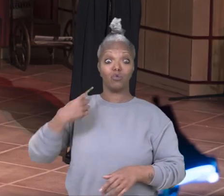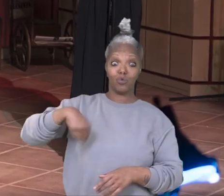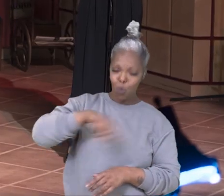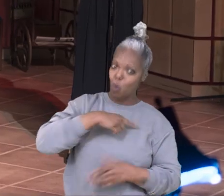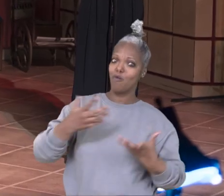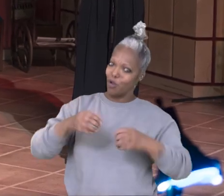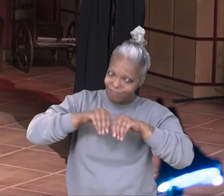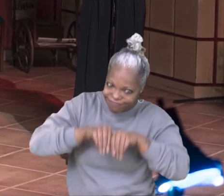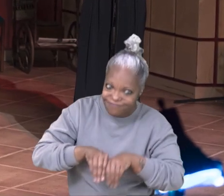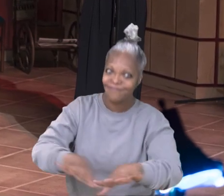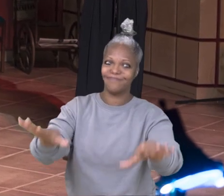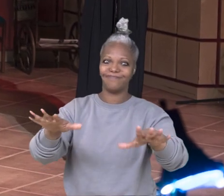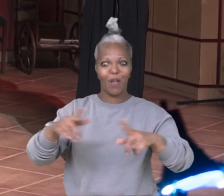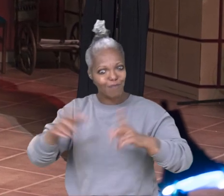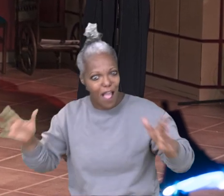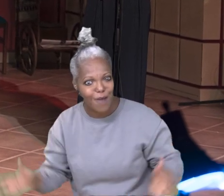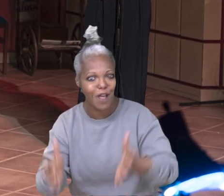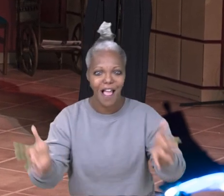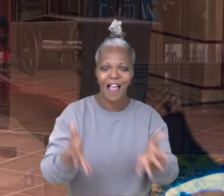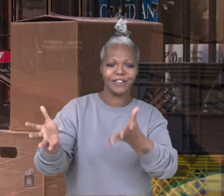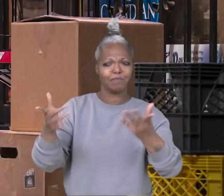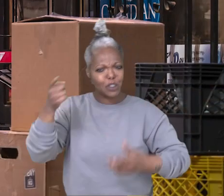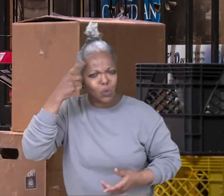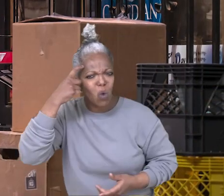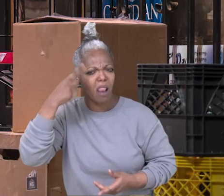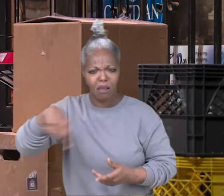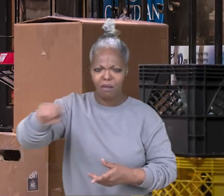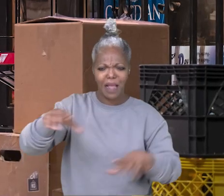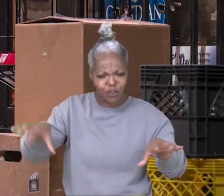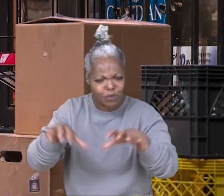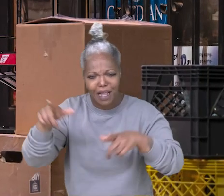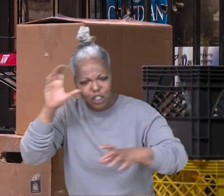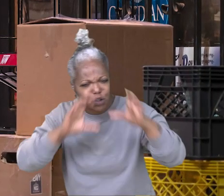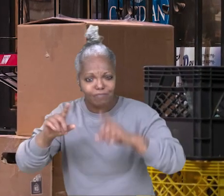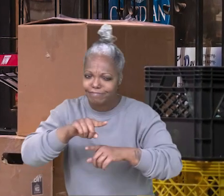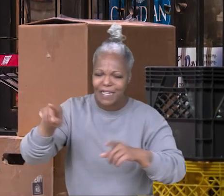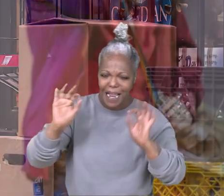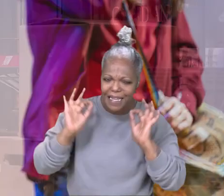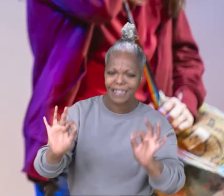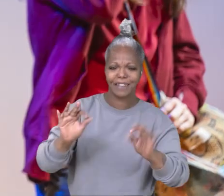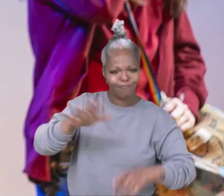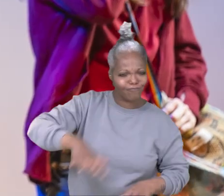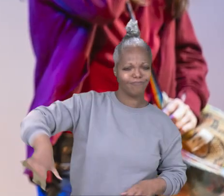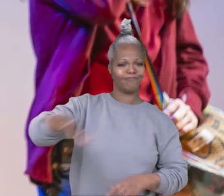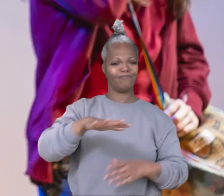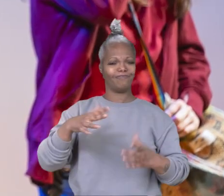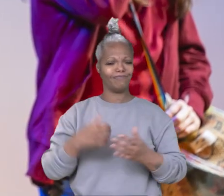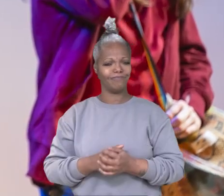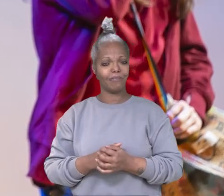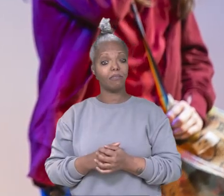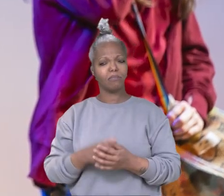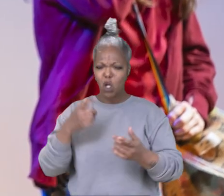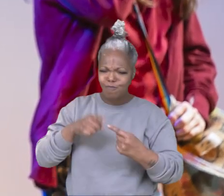ourselves, that we will still yearn for intellectual stimulation, and we will remain active in our pursuit of